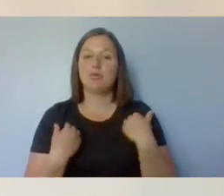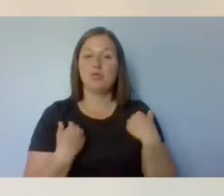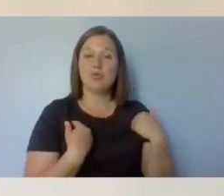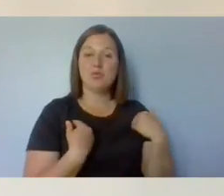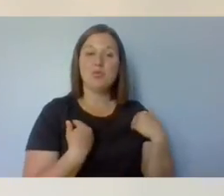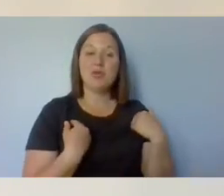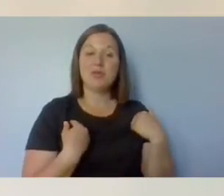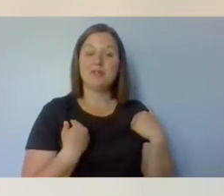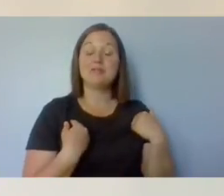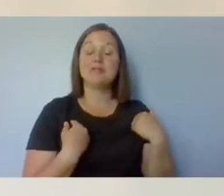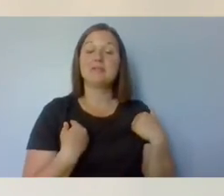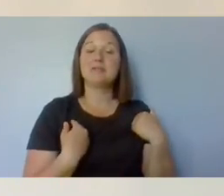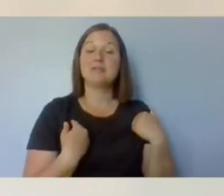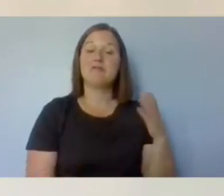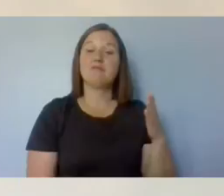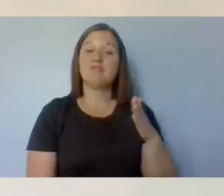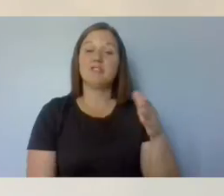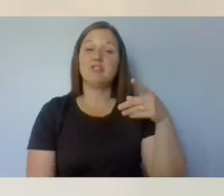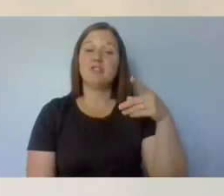fish pose. Lift your chest up.